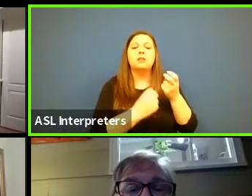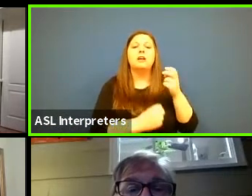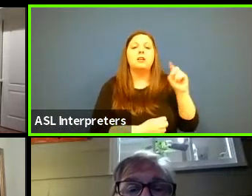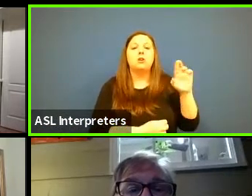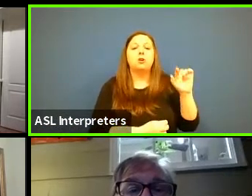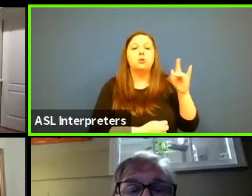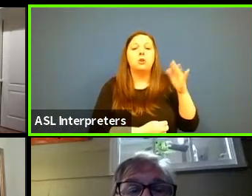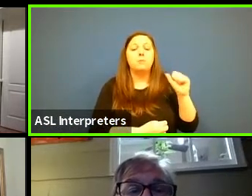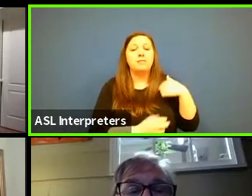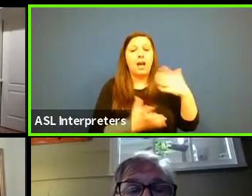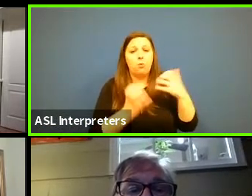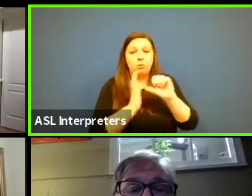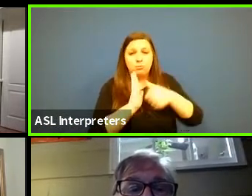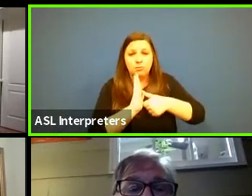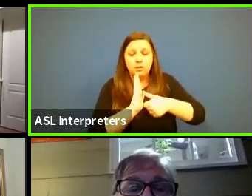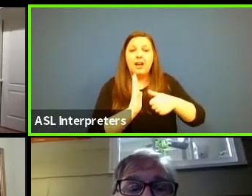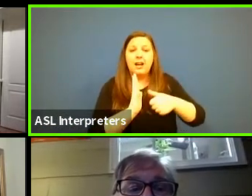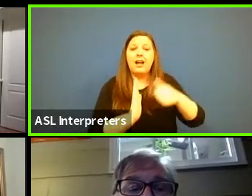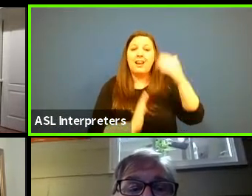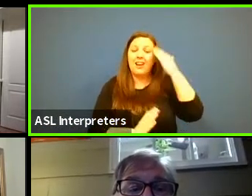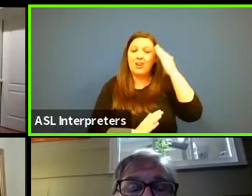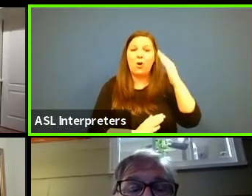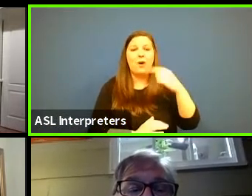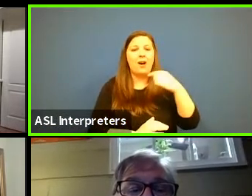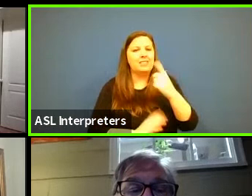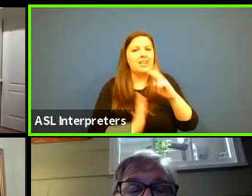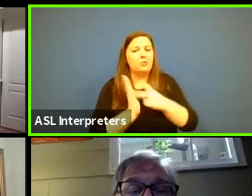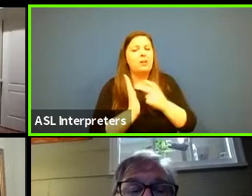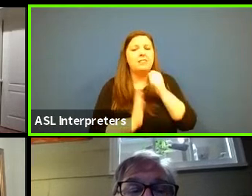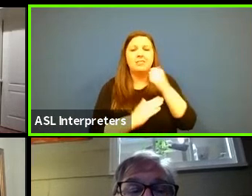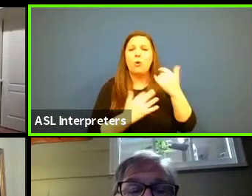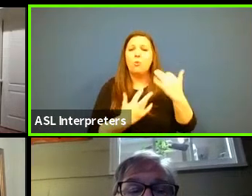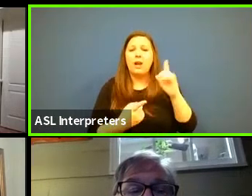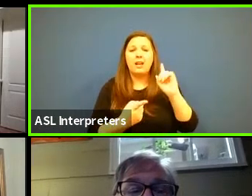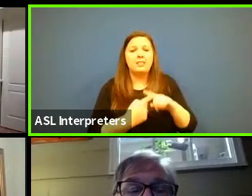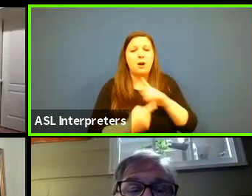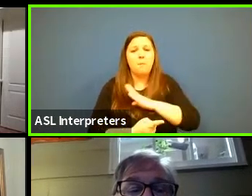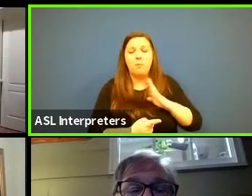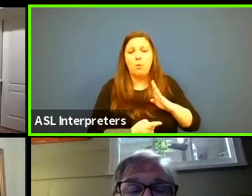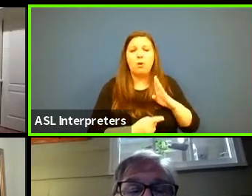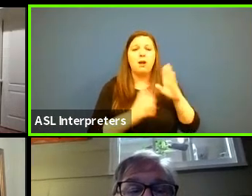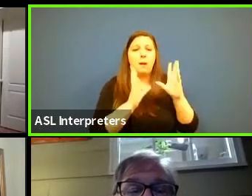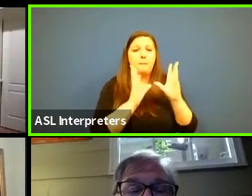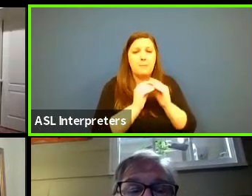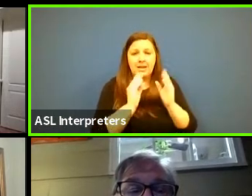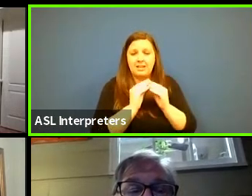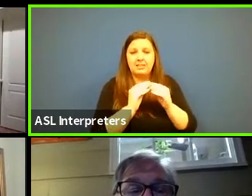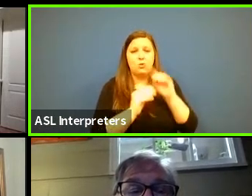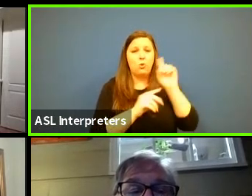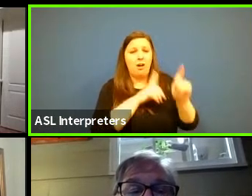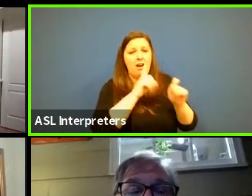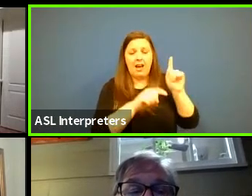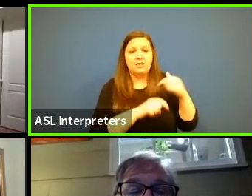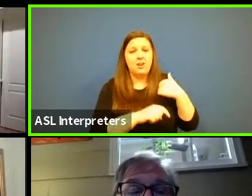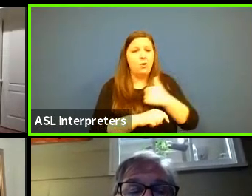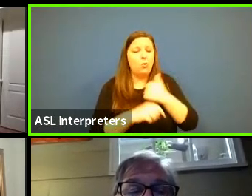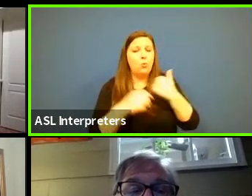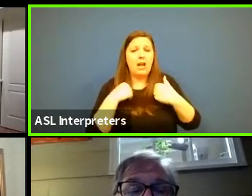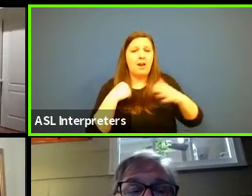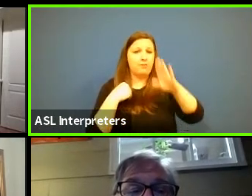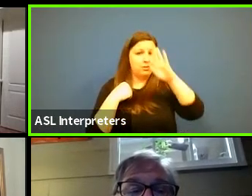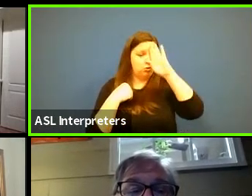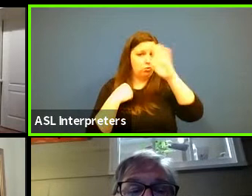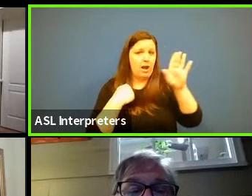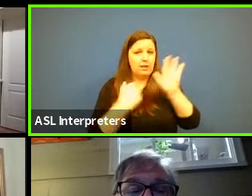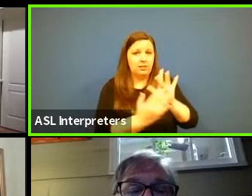twice, please do not wait until board meetings to ask questions. Okay, we have a direct line, and I don't really know any other direct